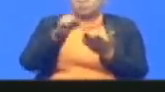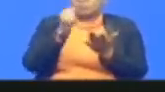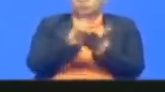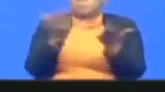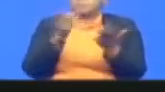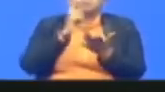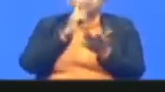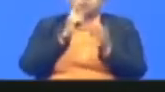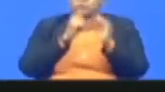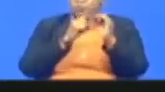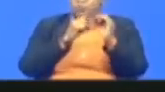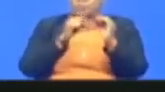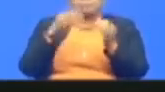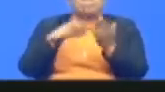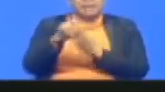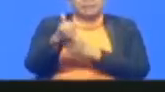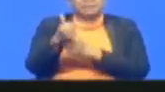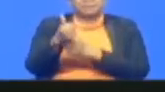Nation tomorrow.